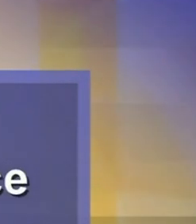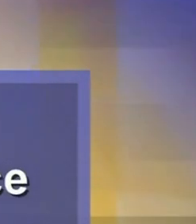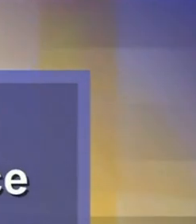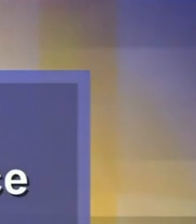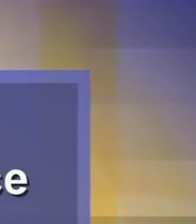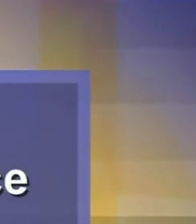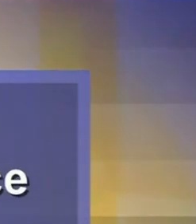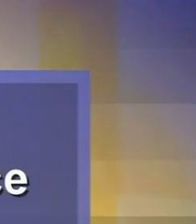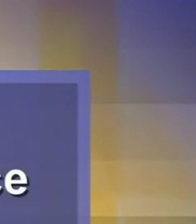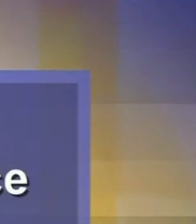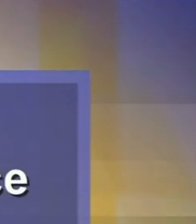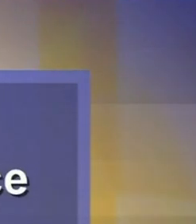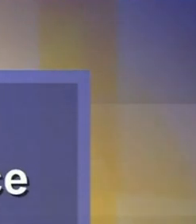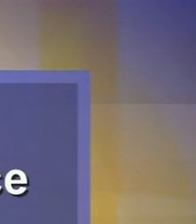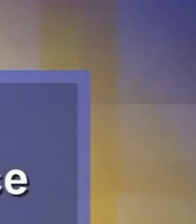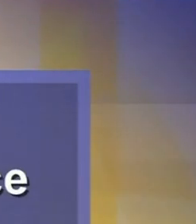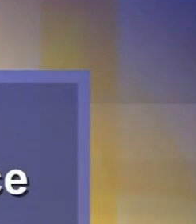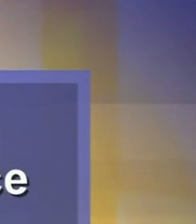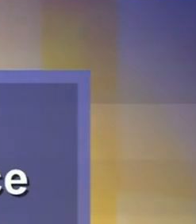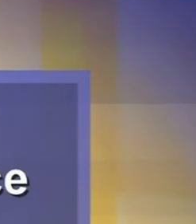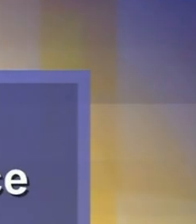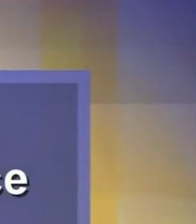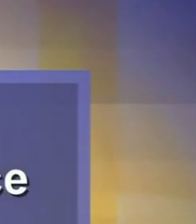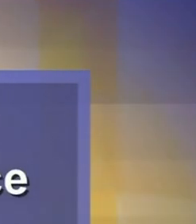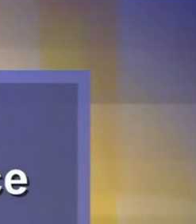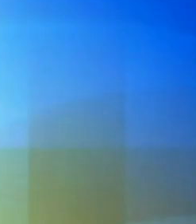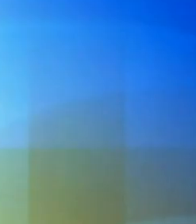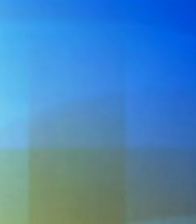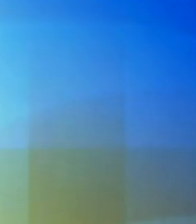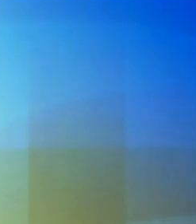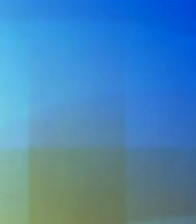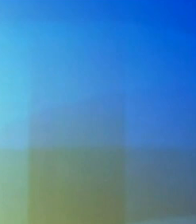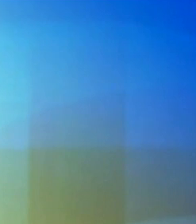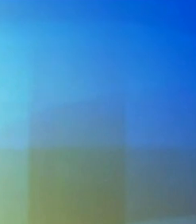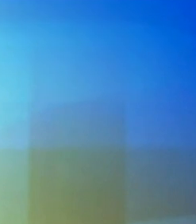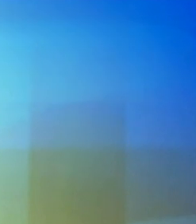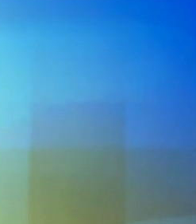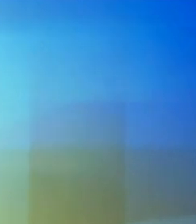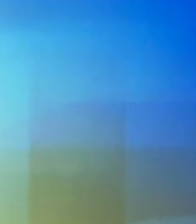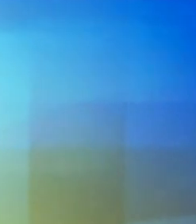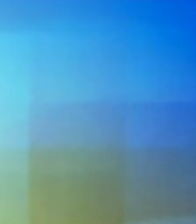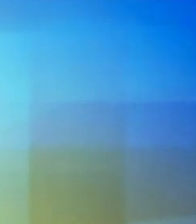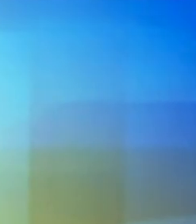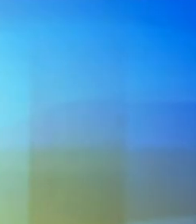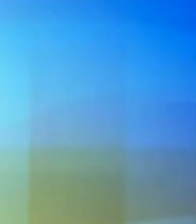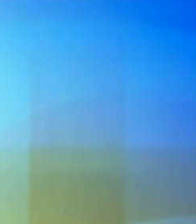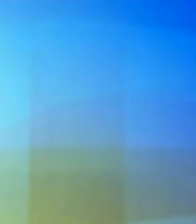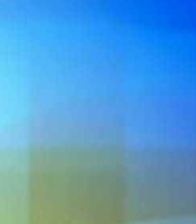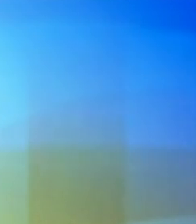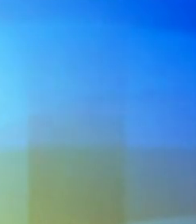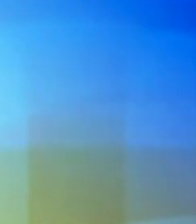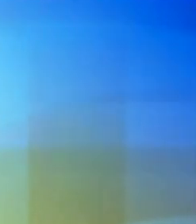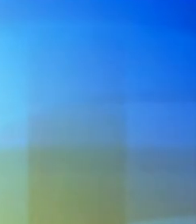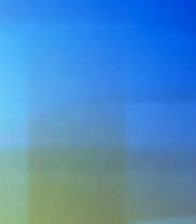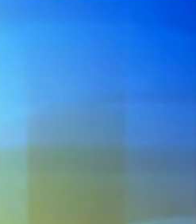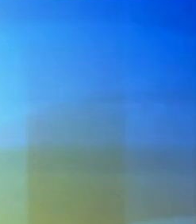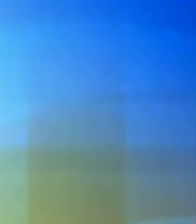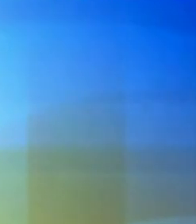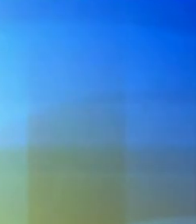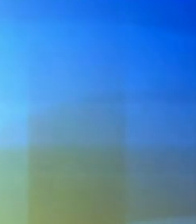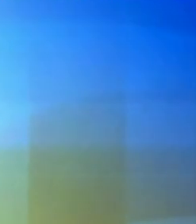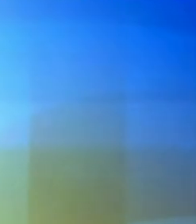major meat processing plant that had to close as well. It fortunately has reopened, but that was tough for a